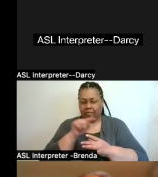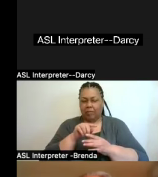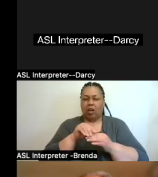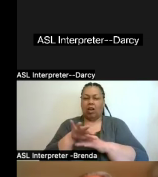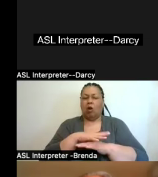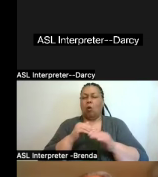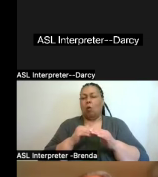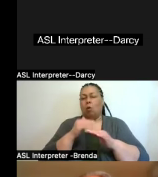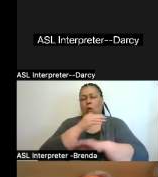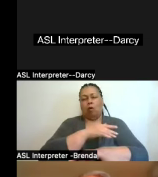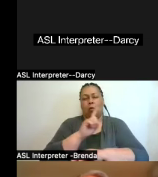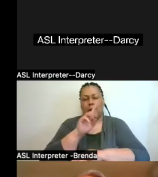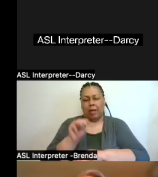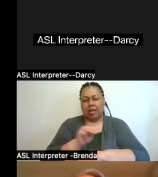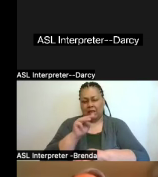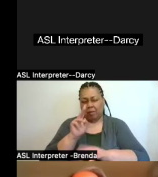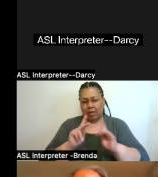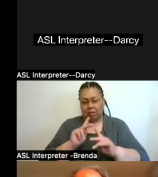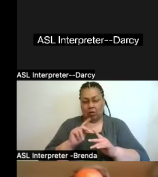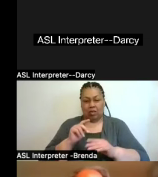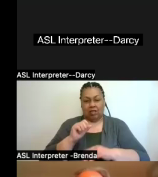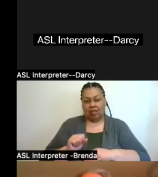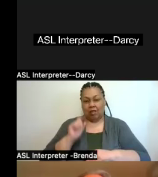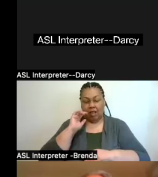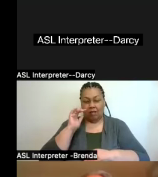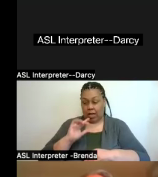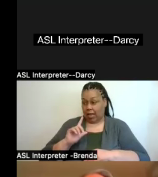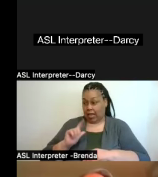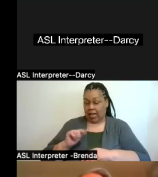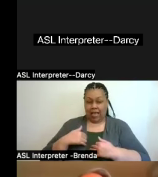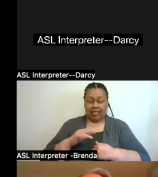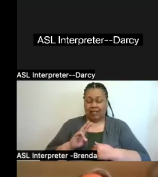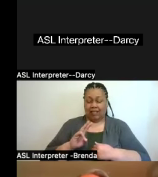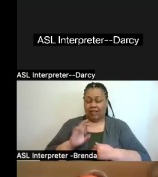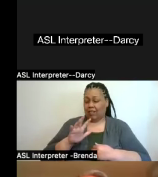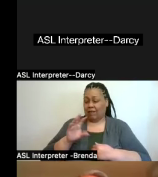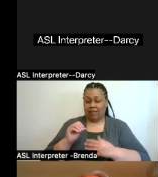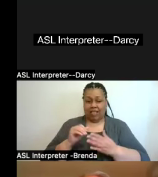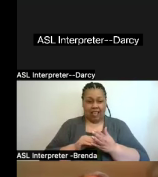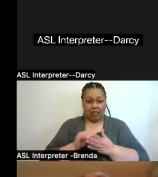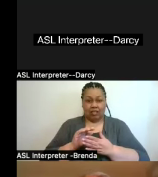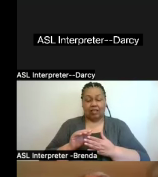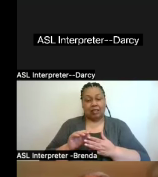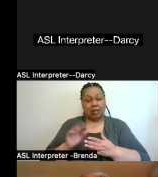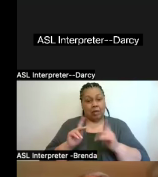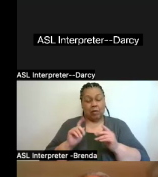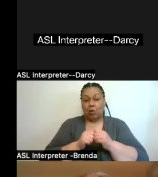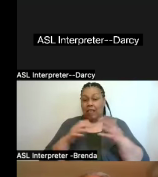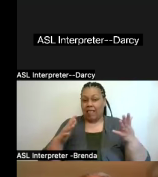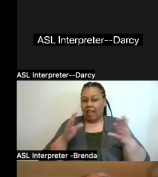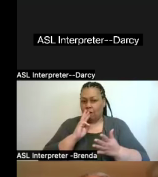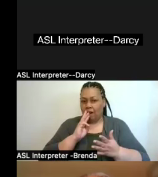Southern California, and in Los Angeles alone, there were over 750,000 people without water after the